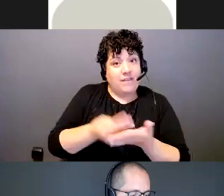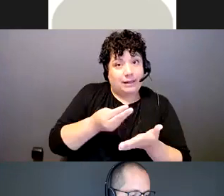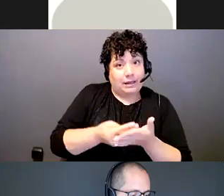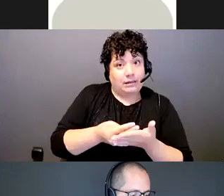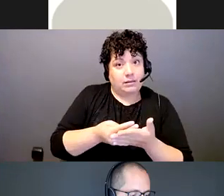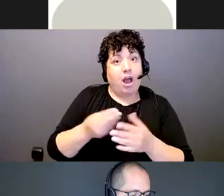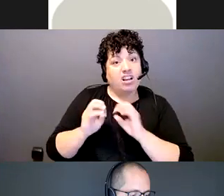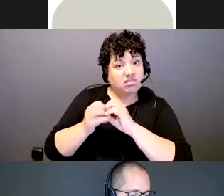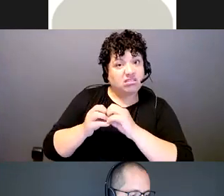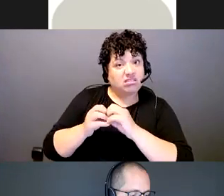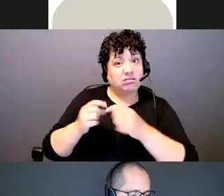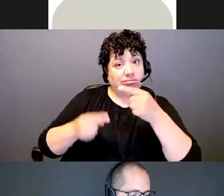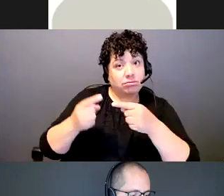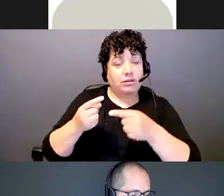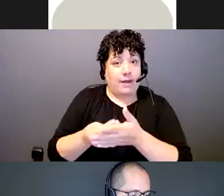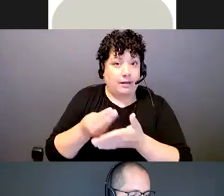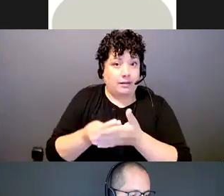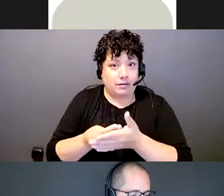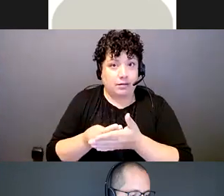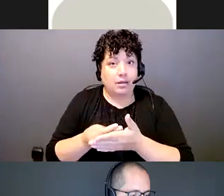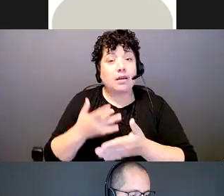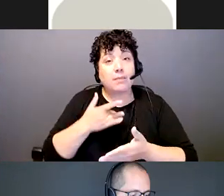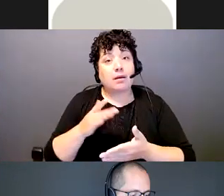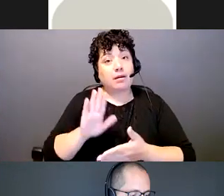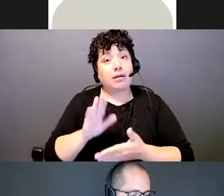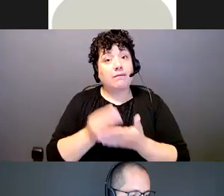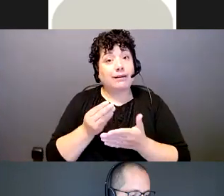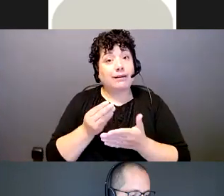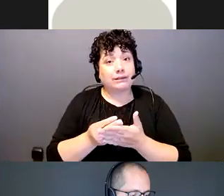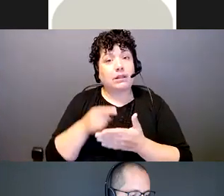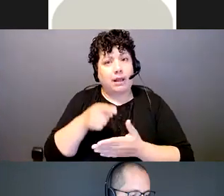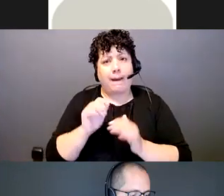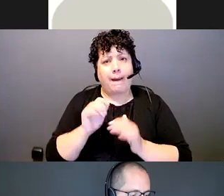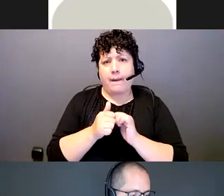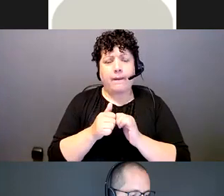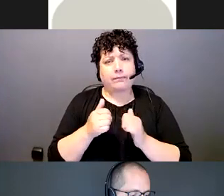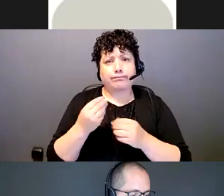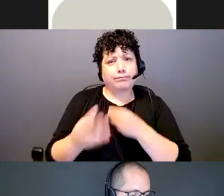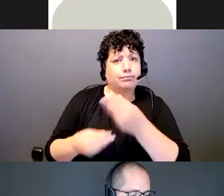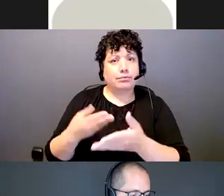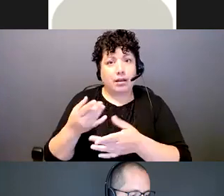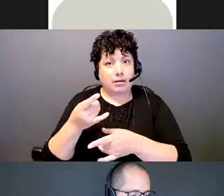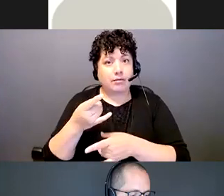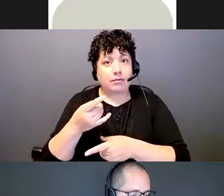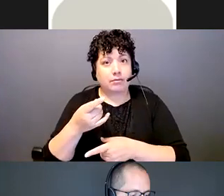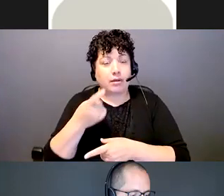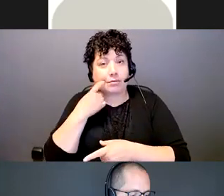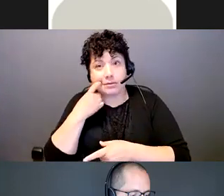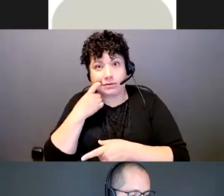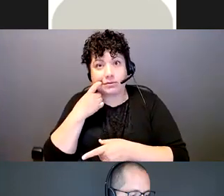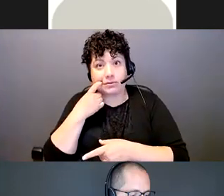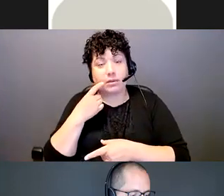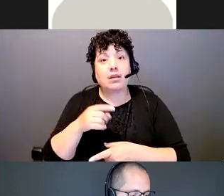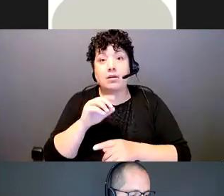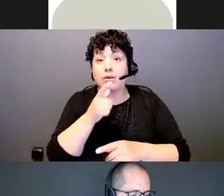often the gateway to the substance use. And so a public guardian and trustee, for instance, can set some limits